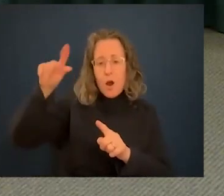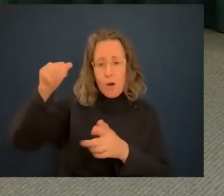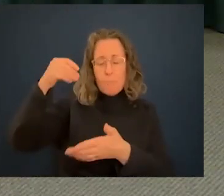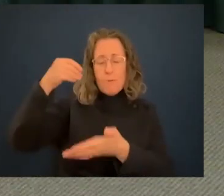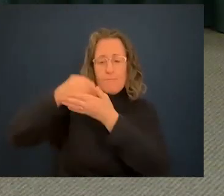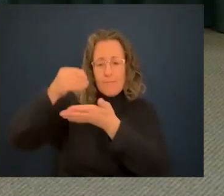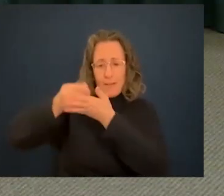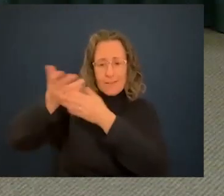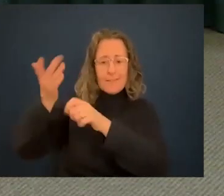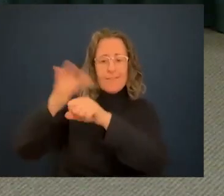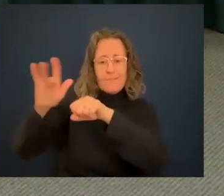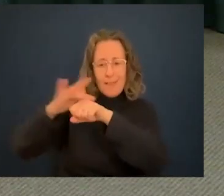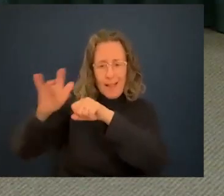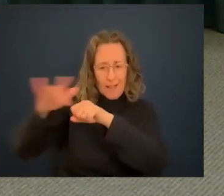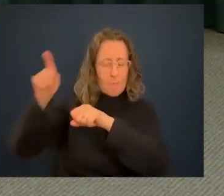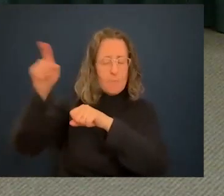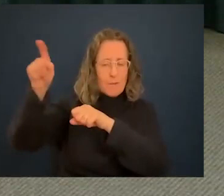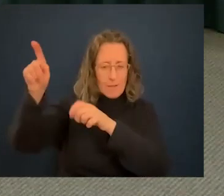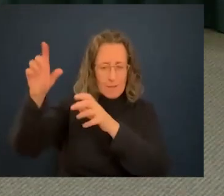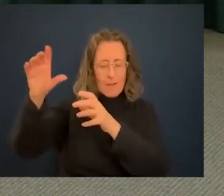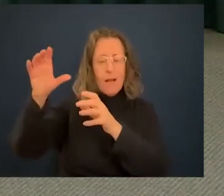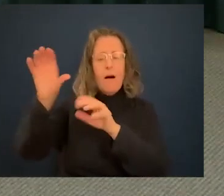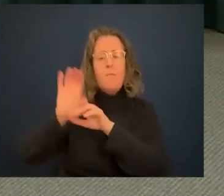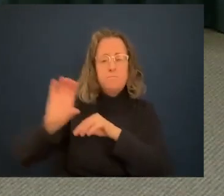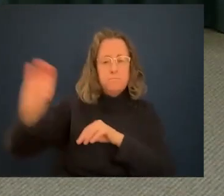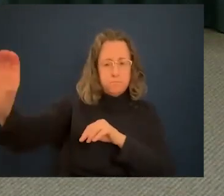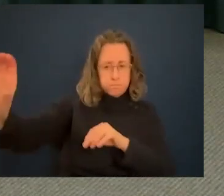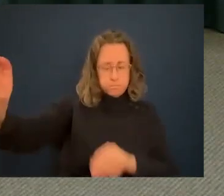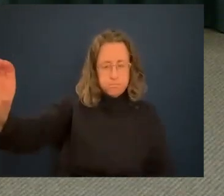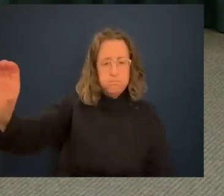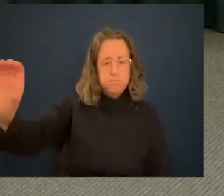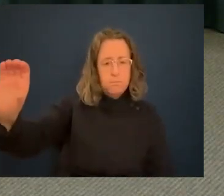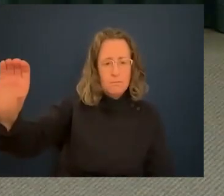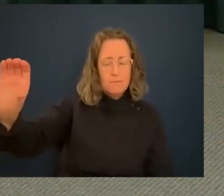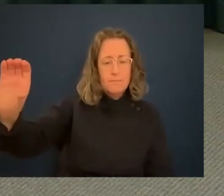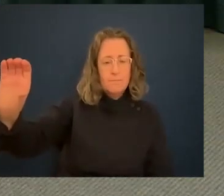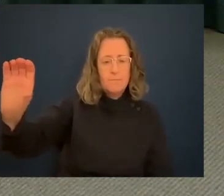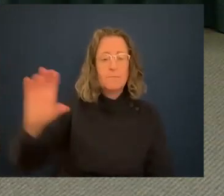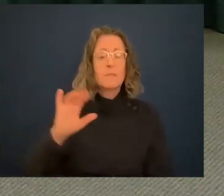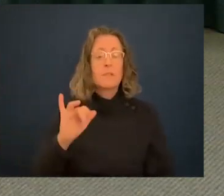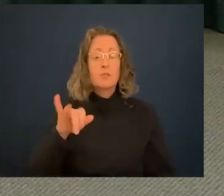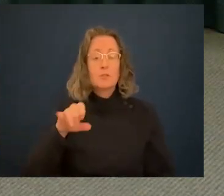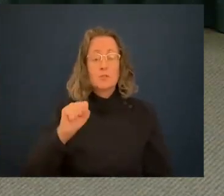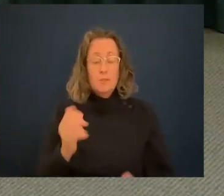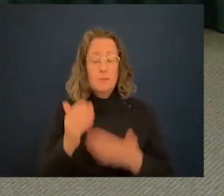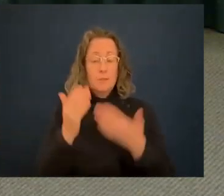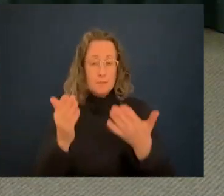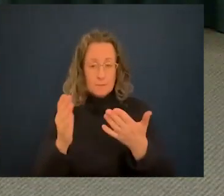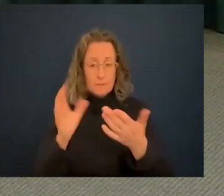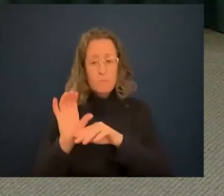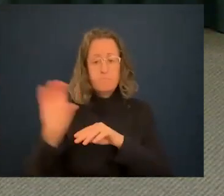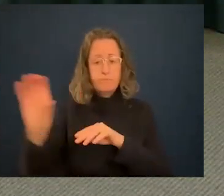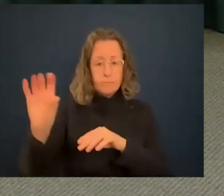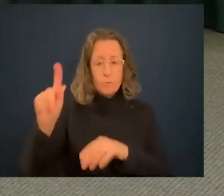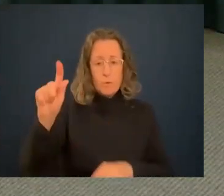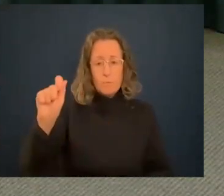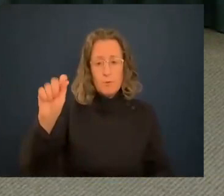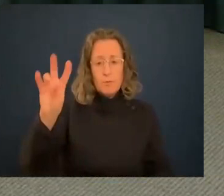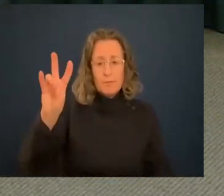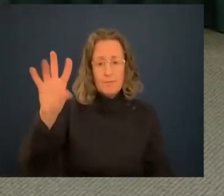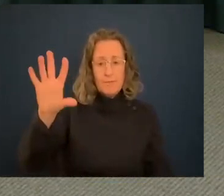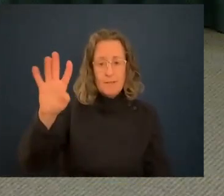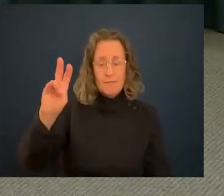um of the remaining unallocated local American Rescue plan and act funding uh so Jess has made a motion to set aside 1.75